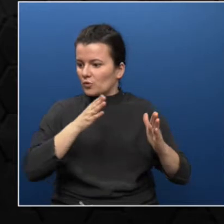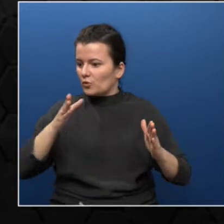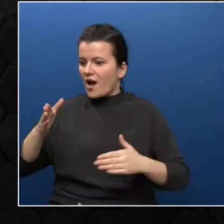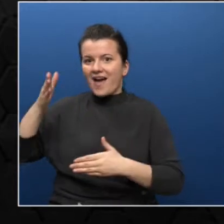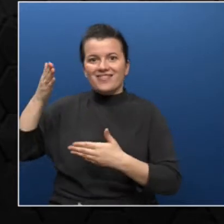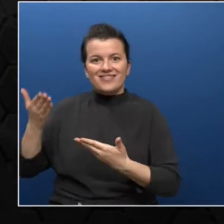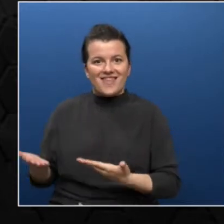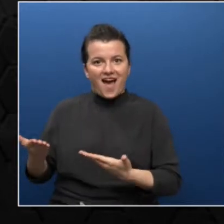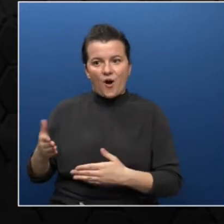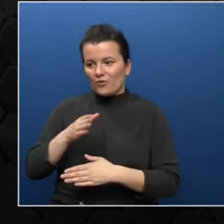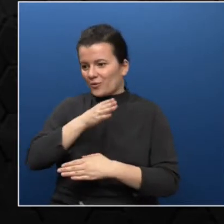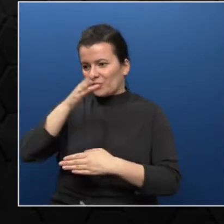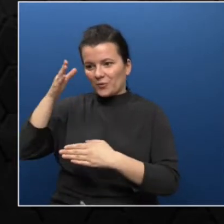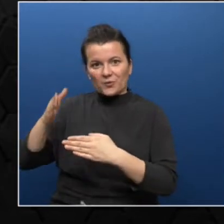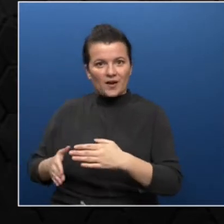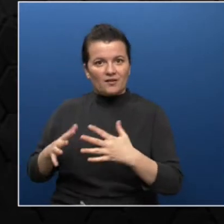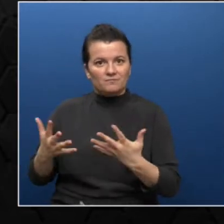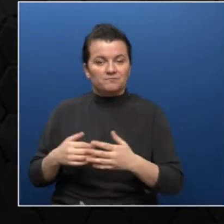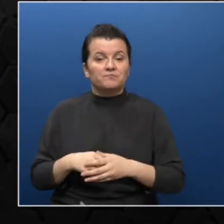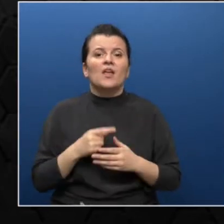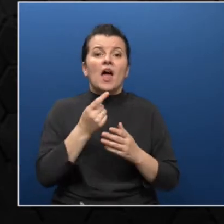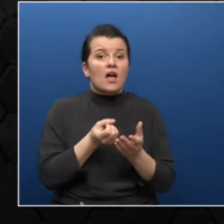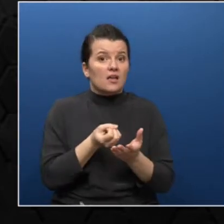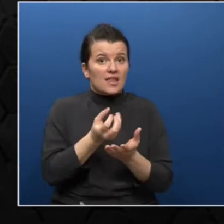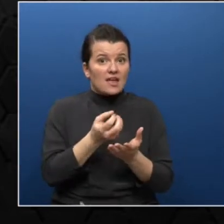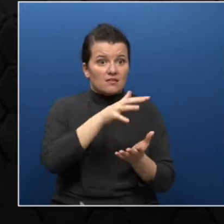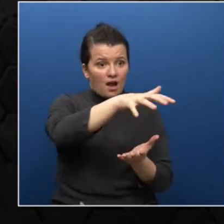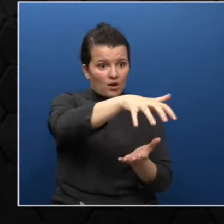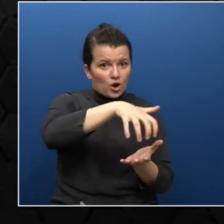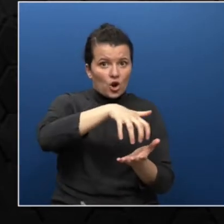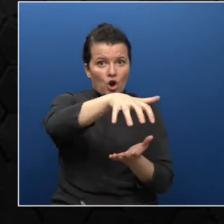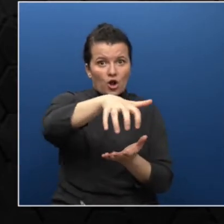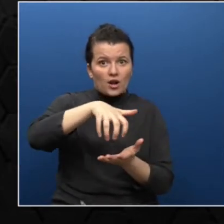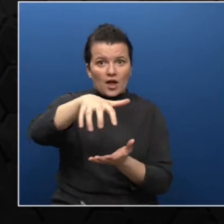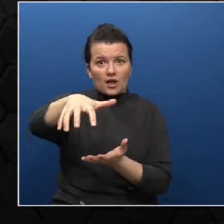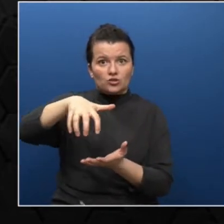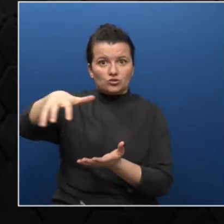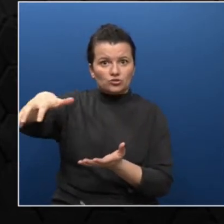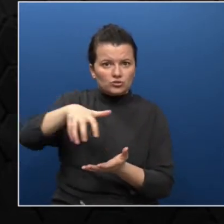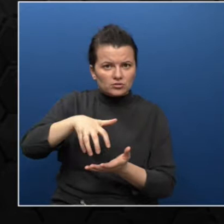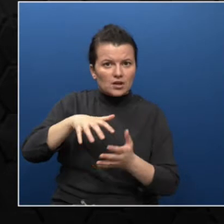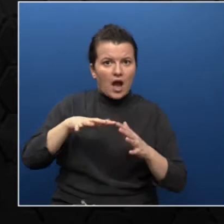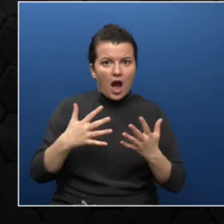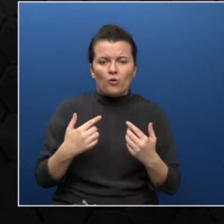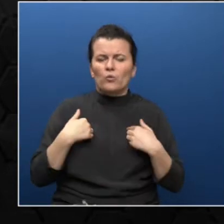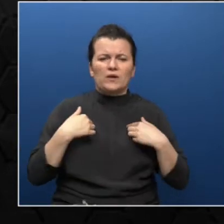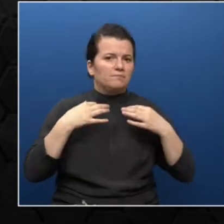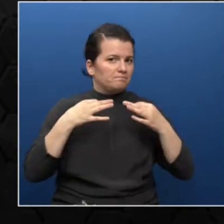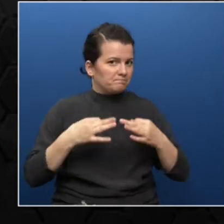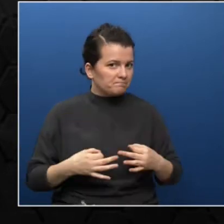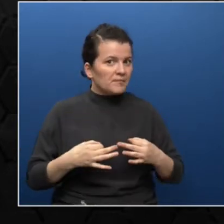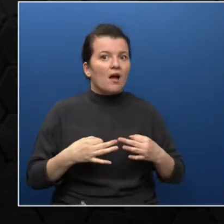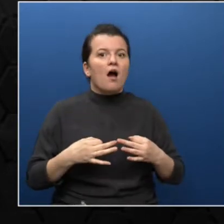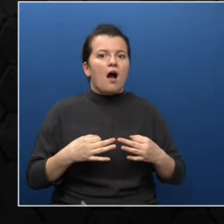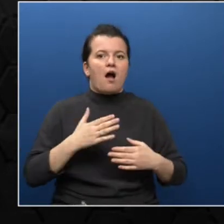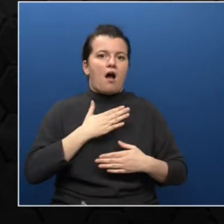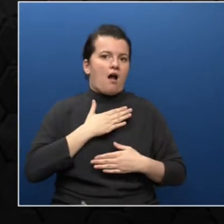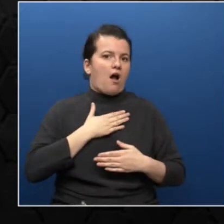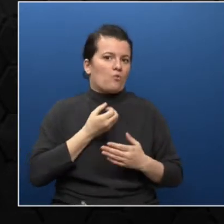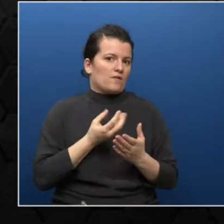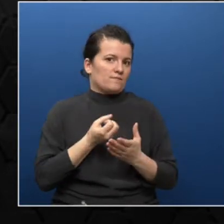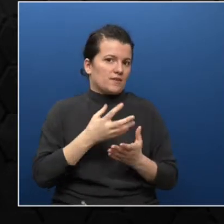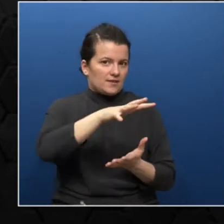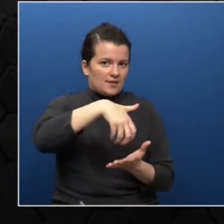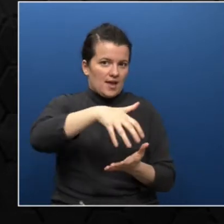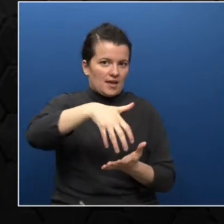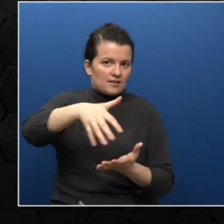about the data collection process, why first of all we decided to collect our own data, because I know there's